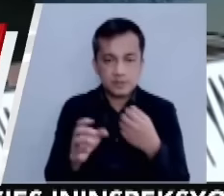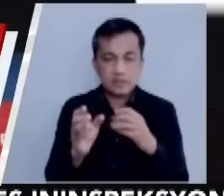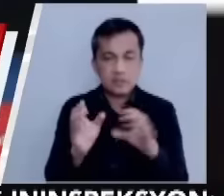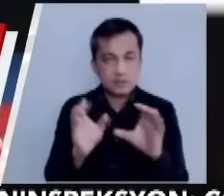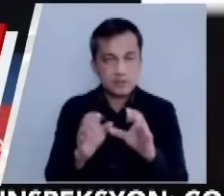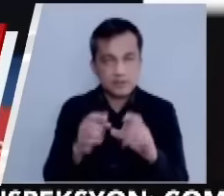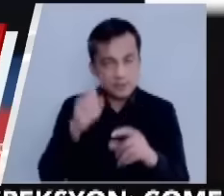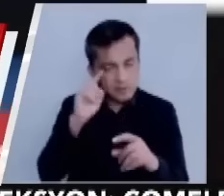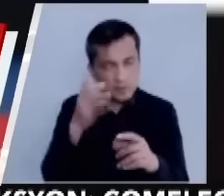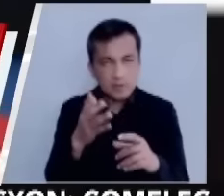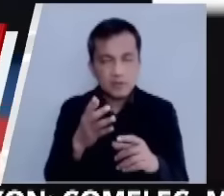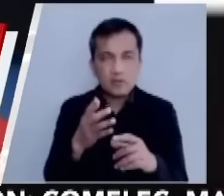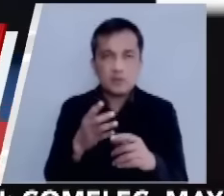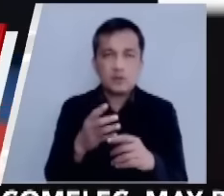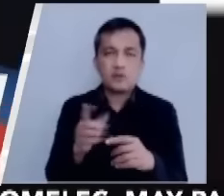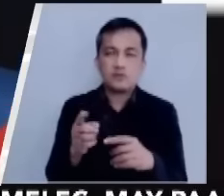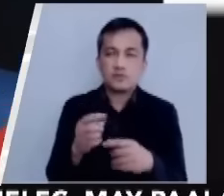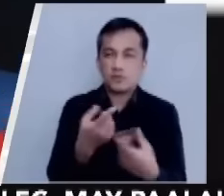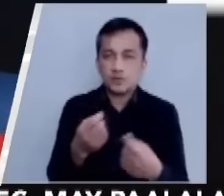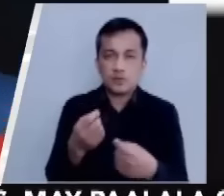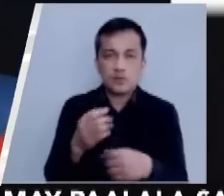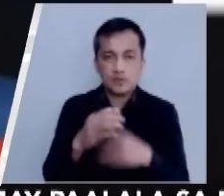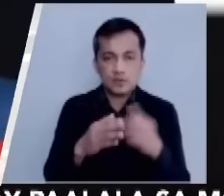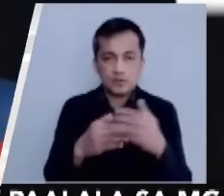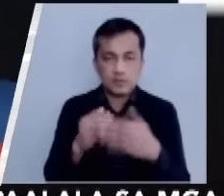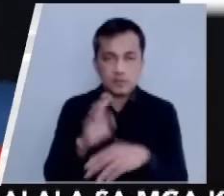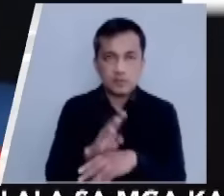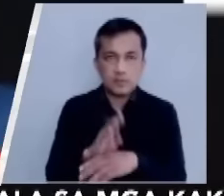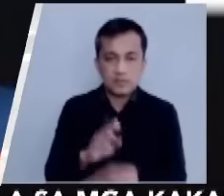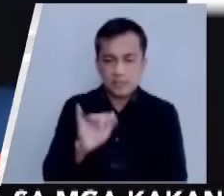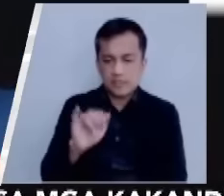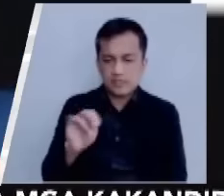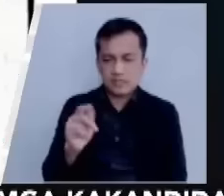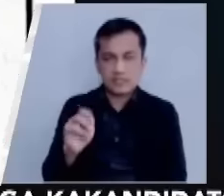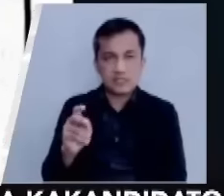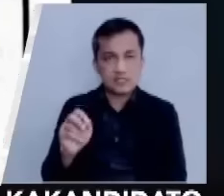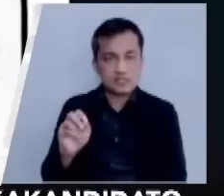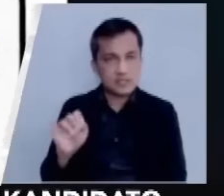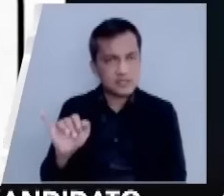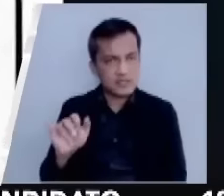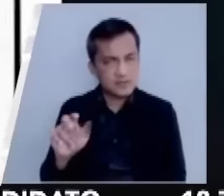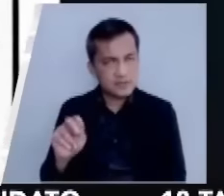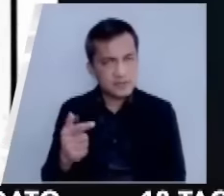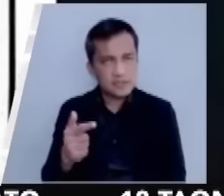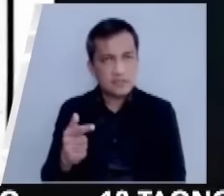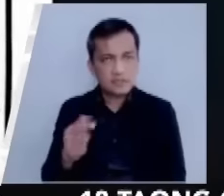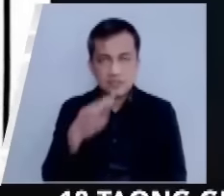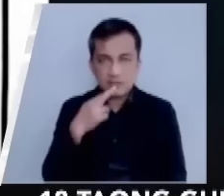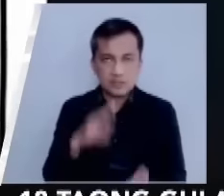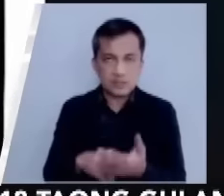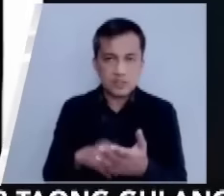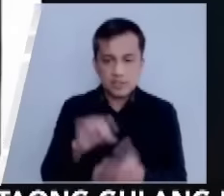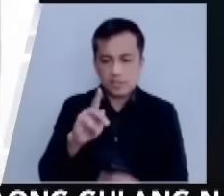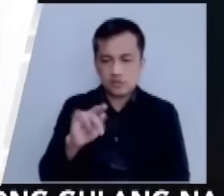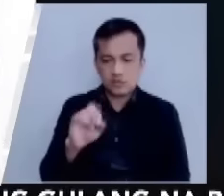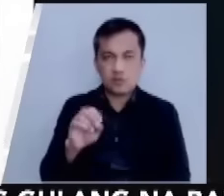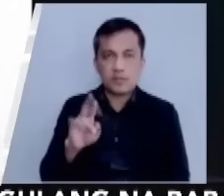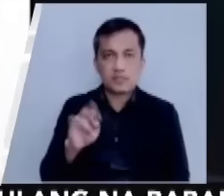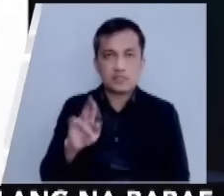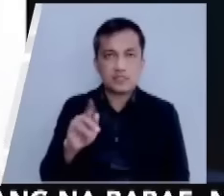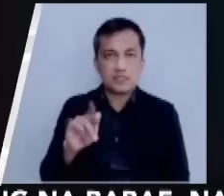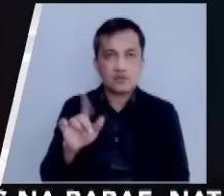business here. Yang Jianxin ang pangalan niya sa Alien Certificate of Registration, pero Antonio Maestrado Lim ang pangalan sa